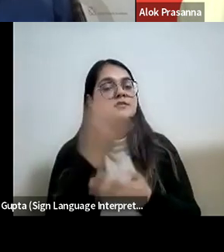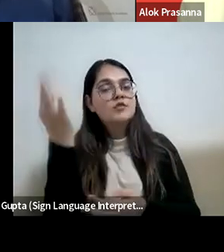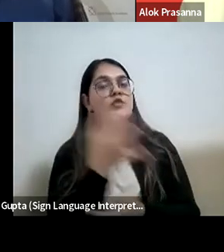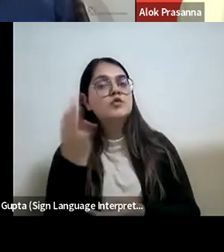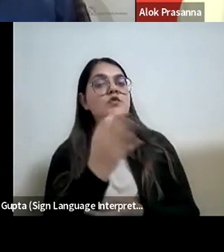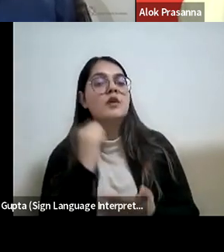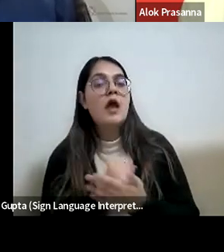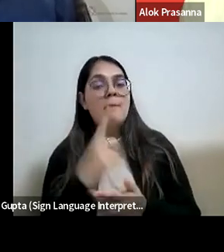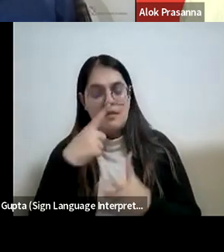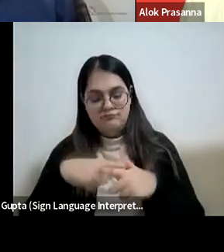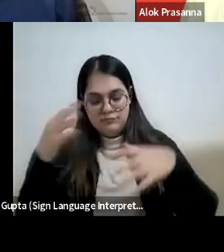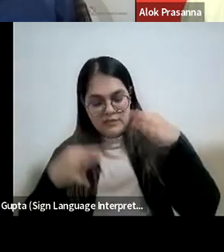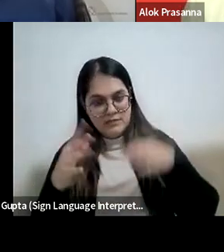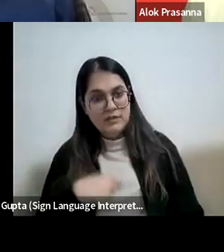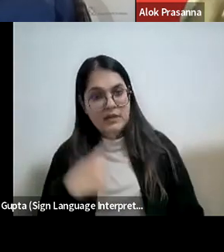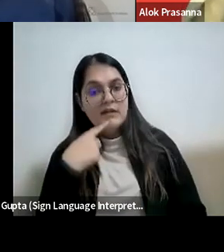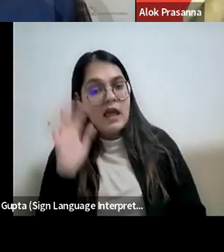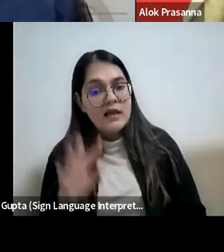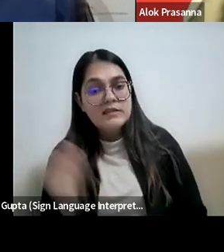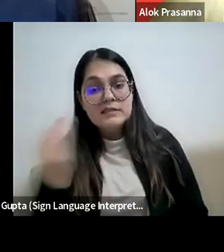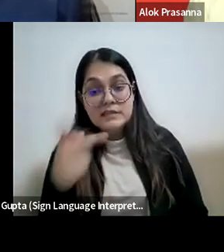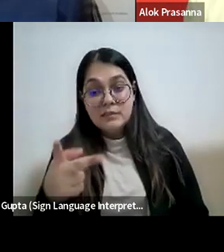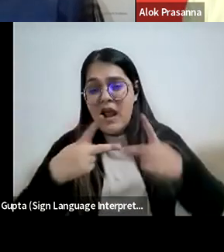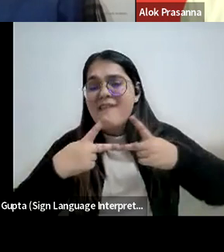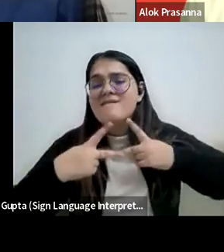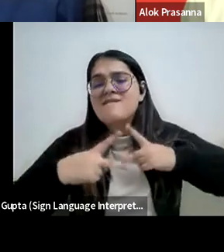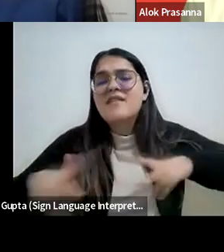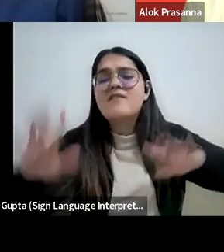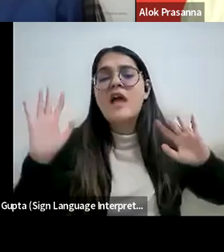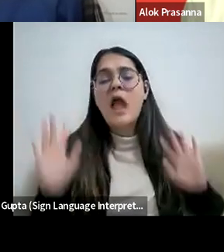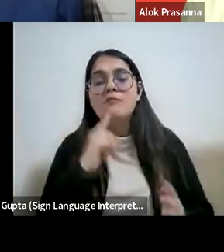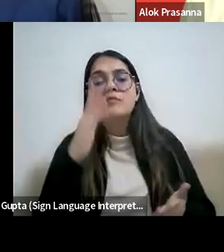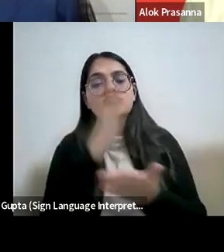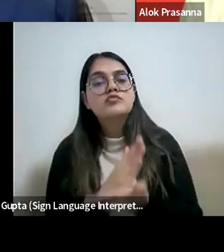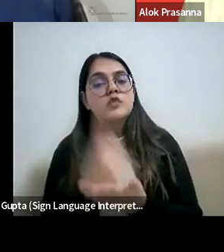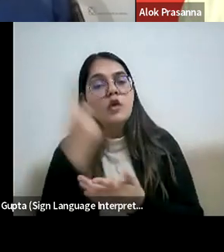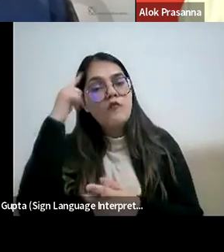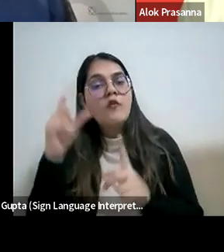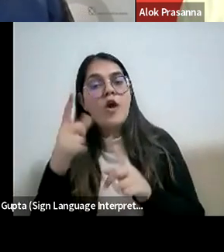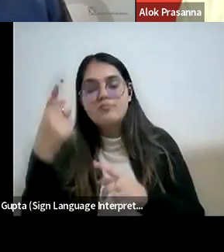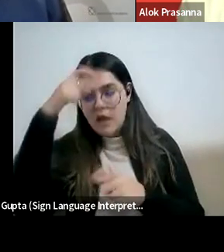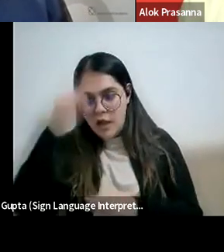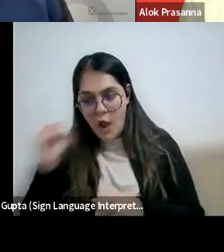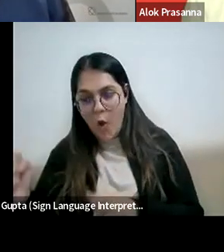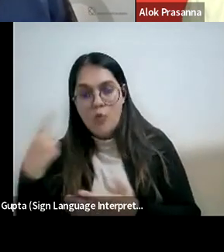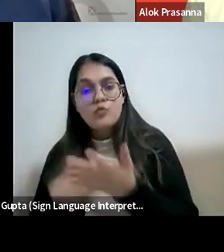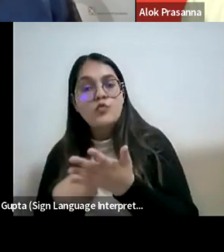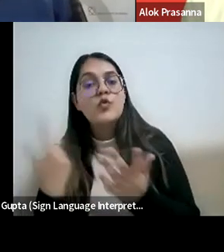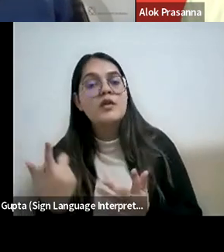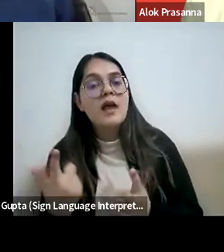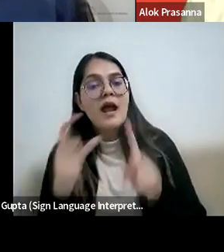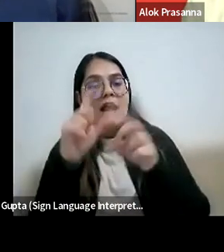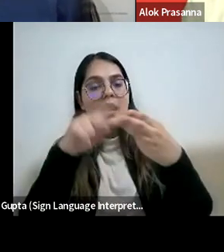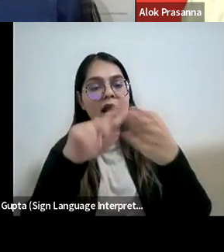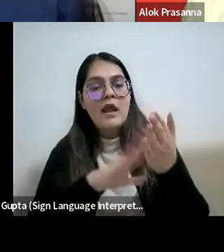had judgments say that such kind of dynamism is essential to ensure democracy. It is necessary that